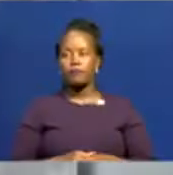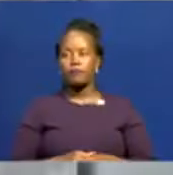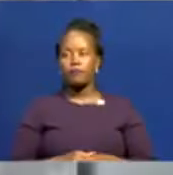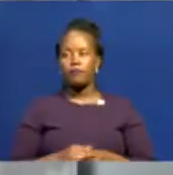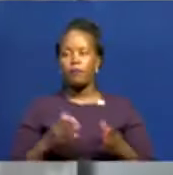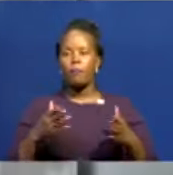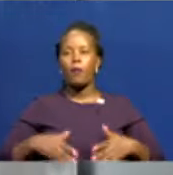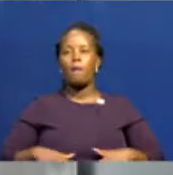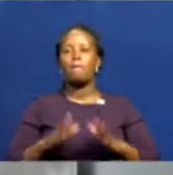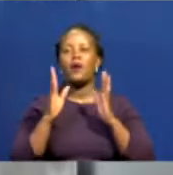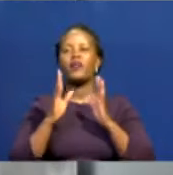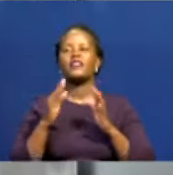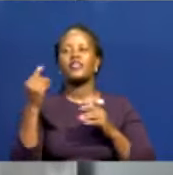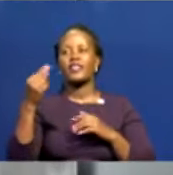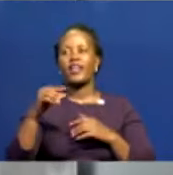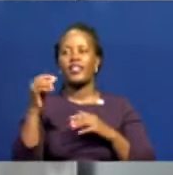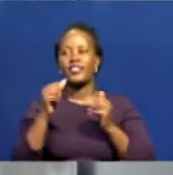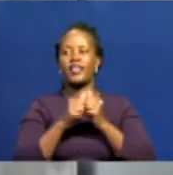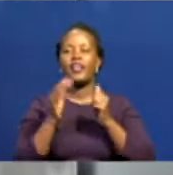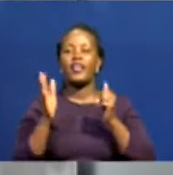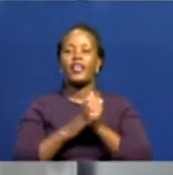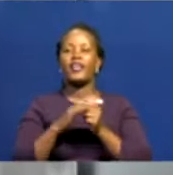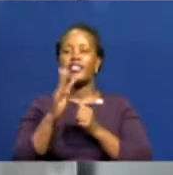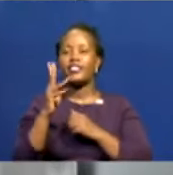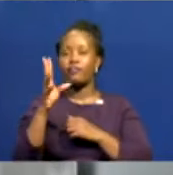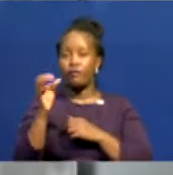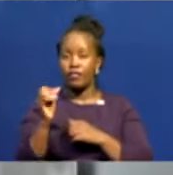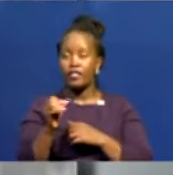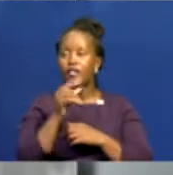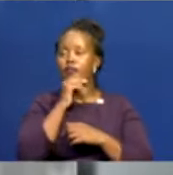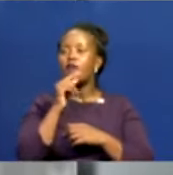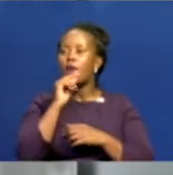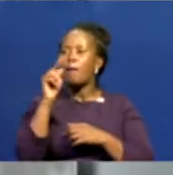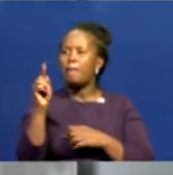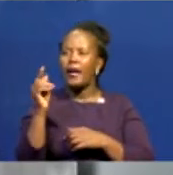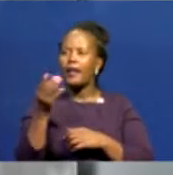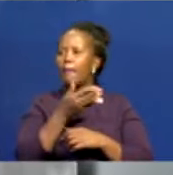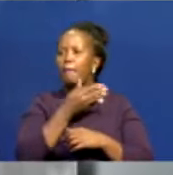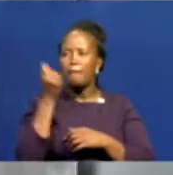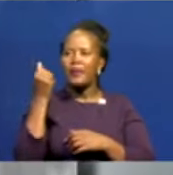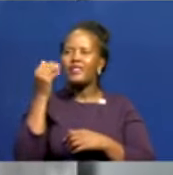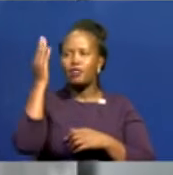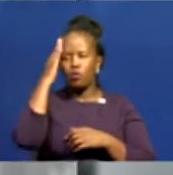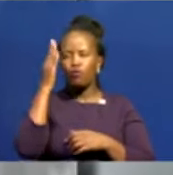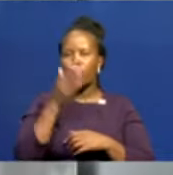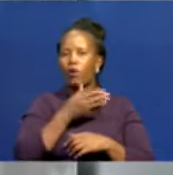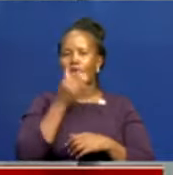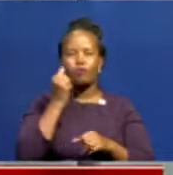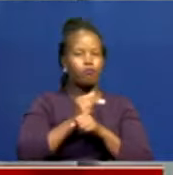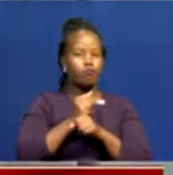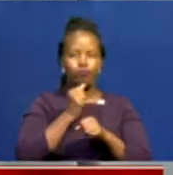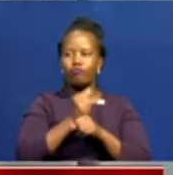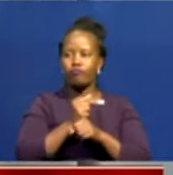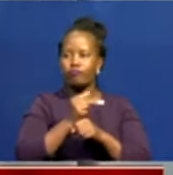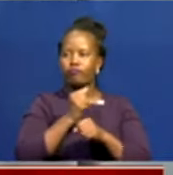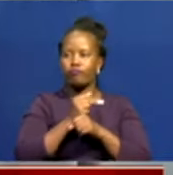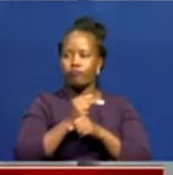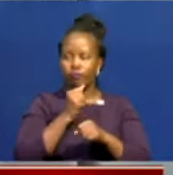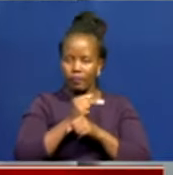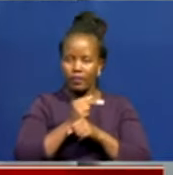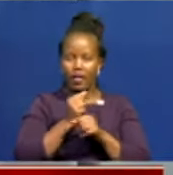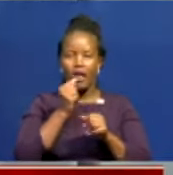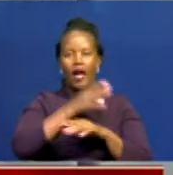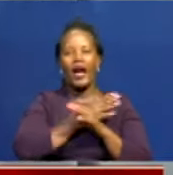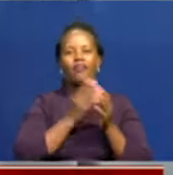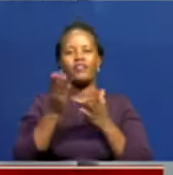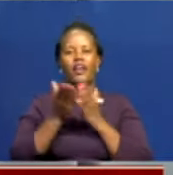Garissa, in 1940, Mohammed Yusuf Haji was best known for his stellar performance as an administrator, having served in